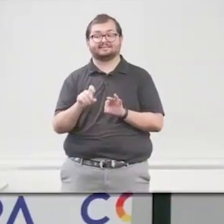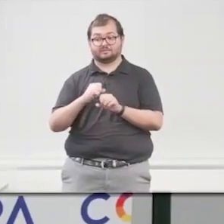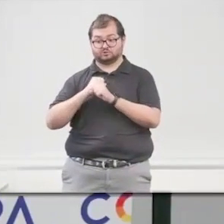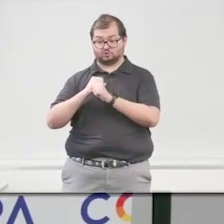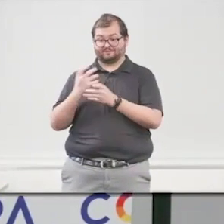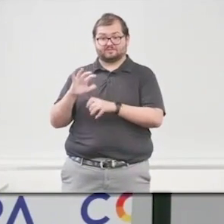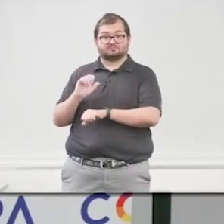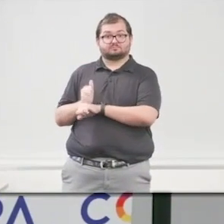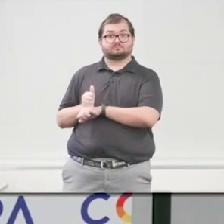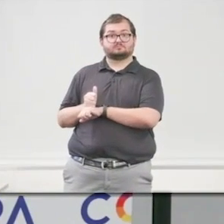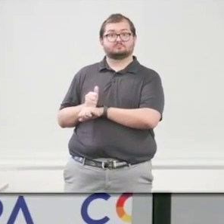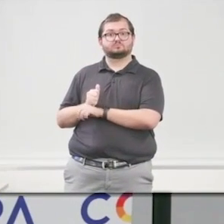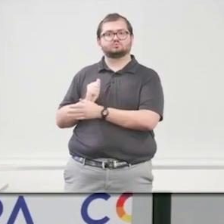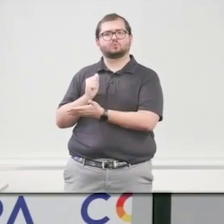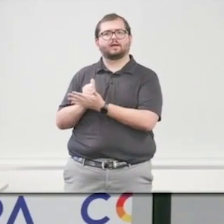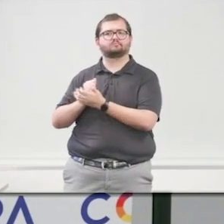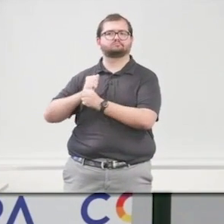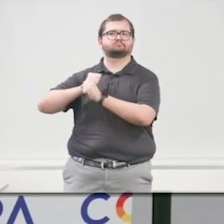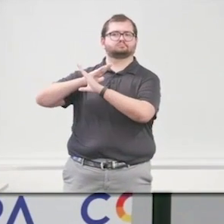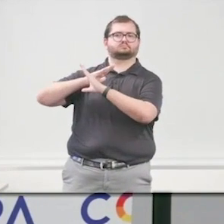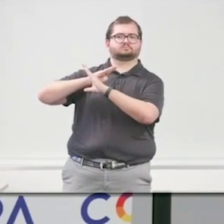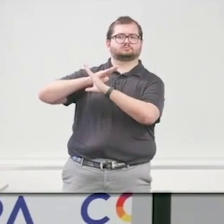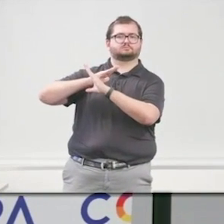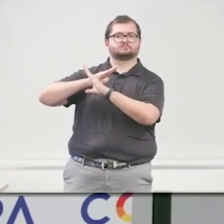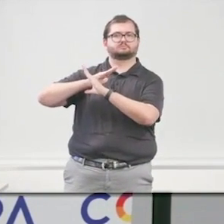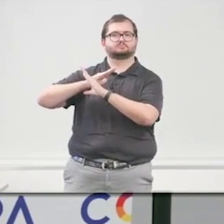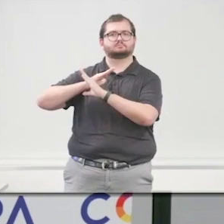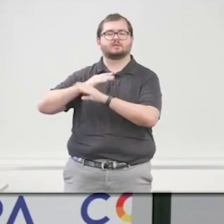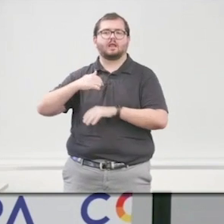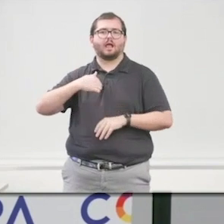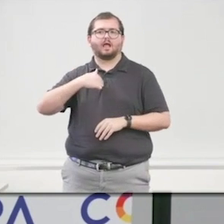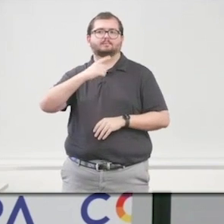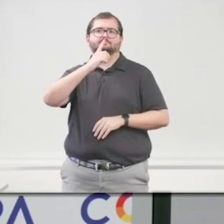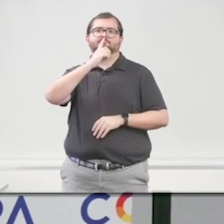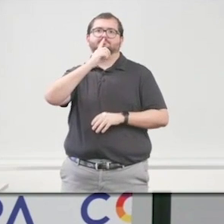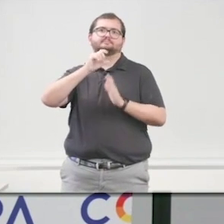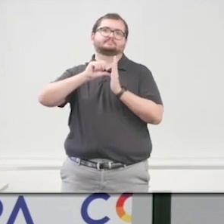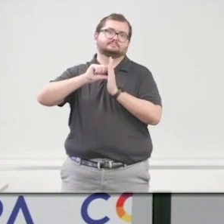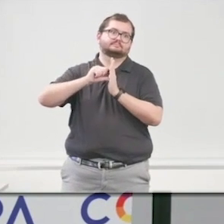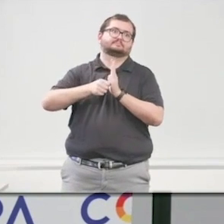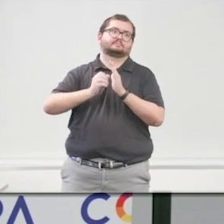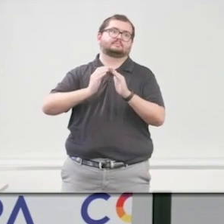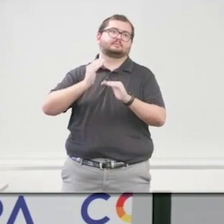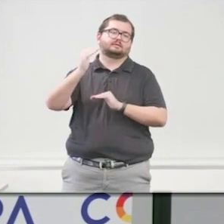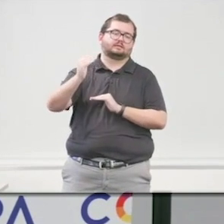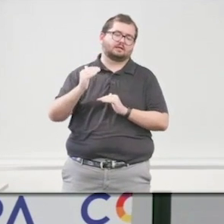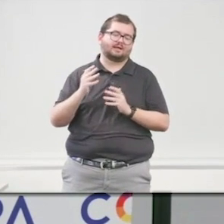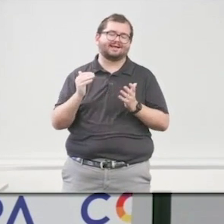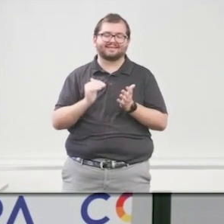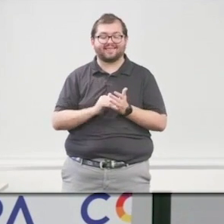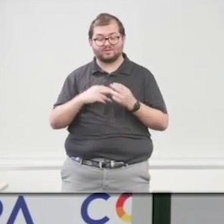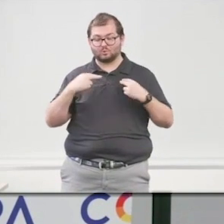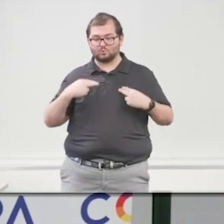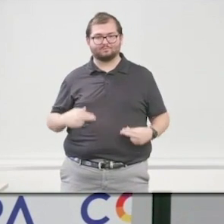to really help prevent that. But again, and not to overemphasize, but it's really that human element and making sure that